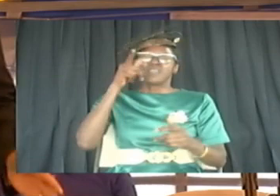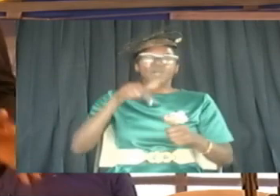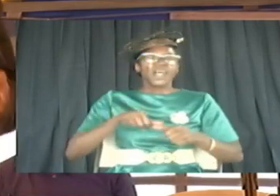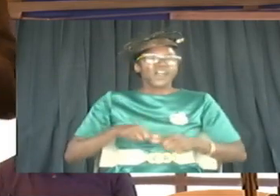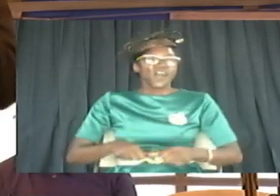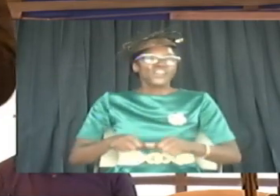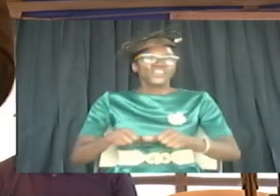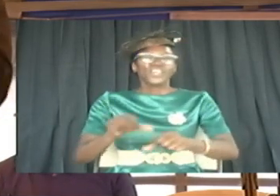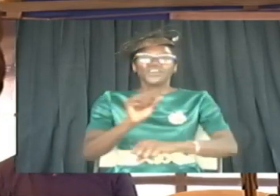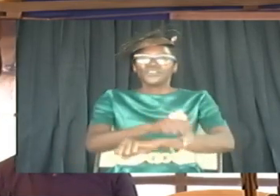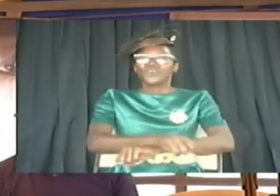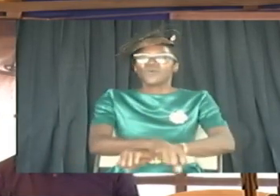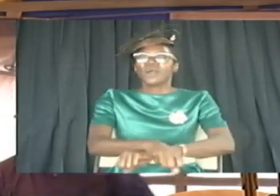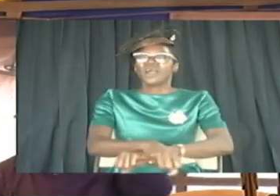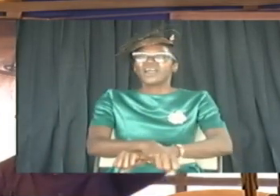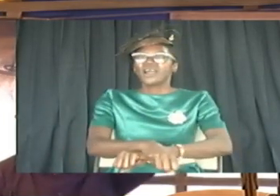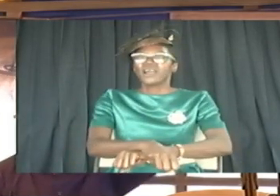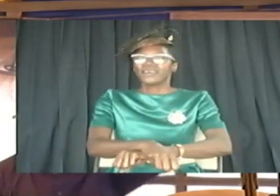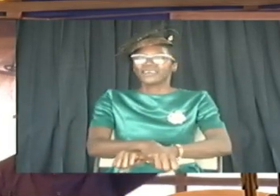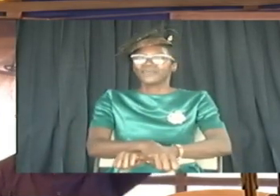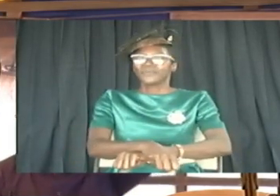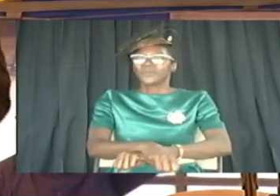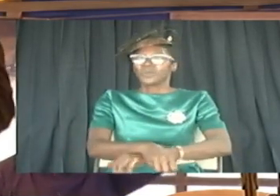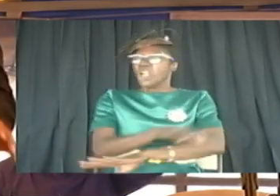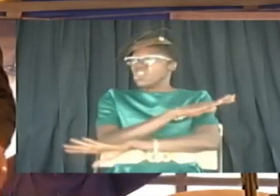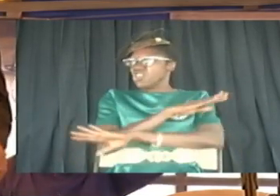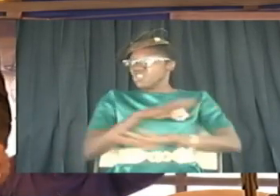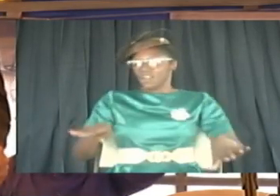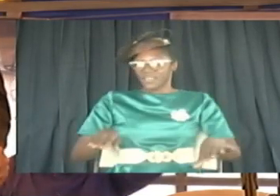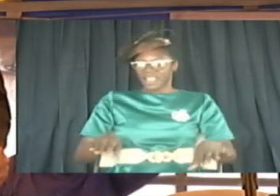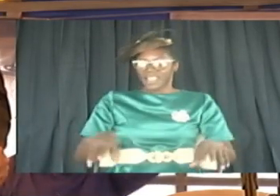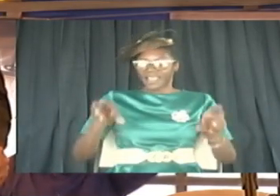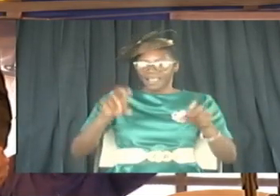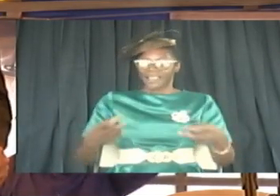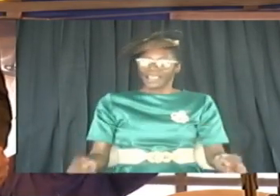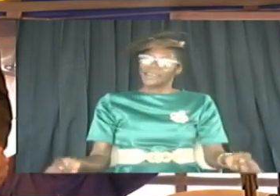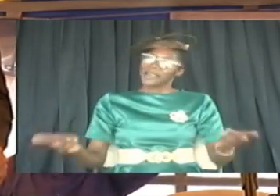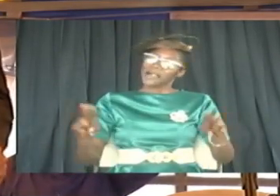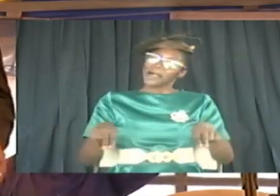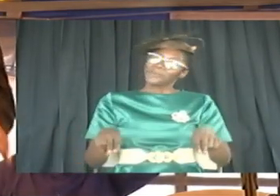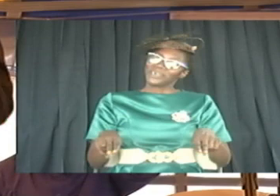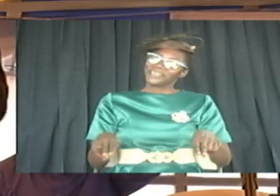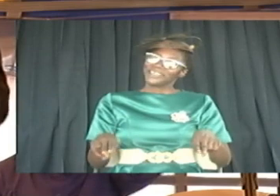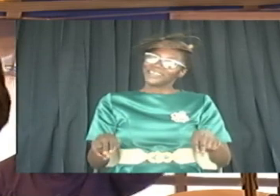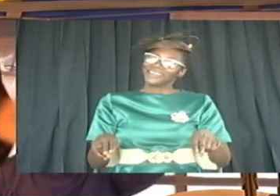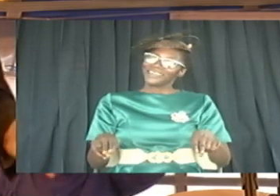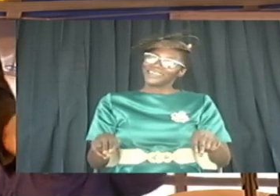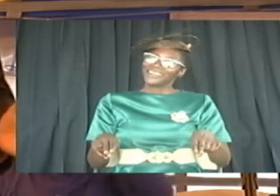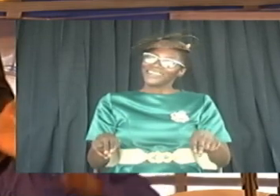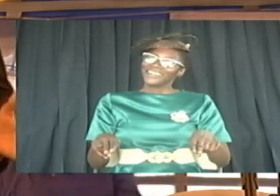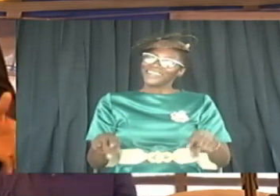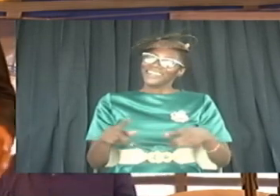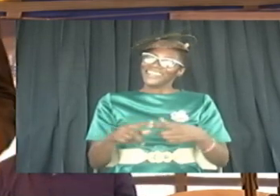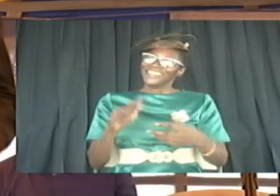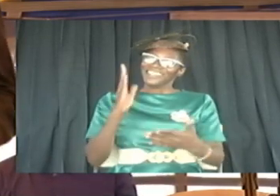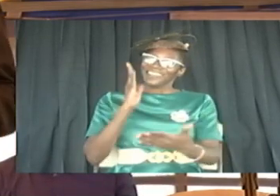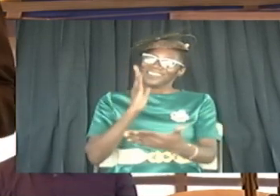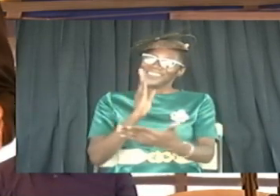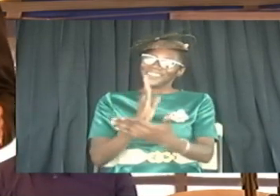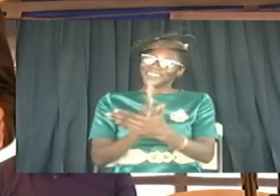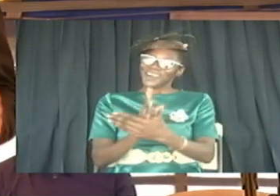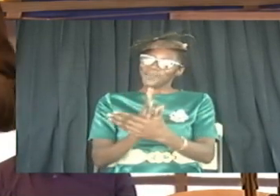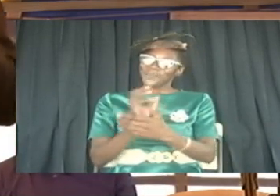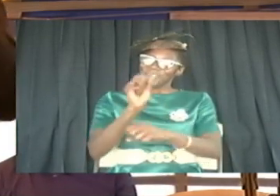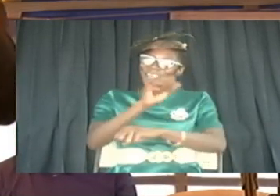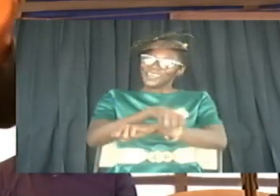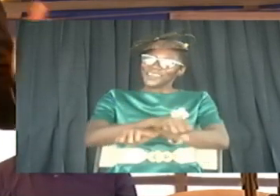work, because absolutely nothing that can happen can stop the